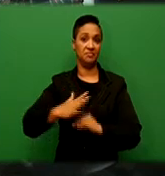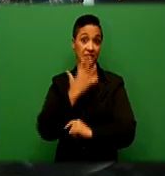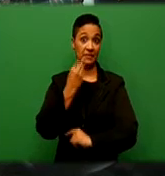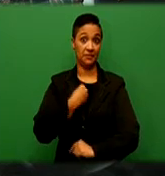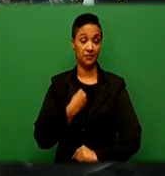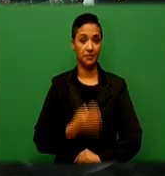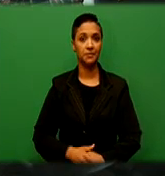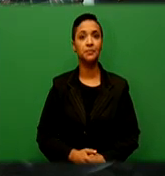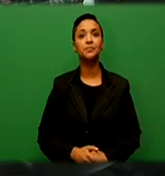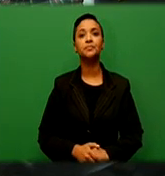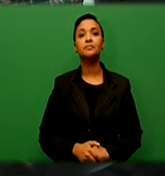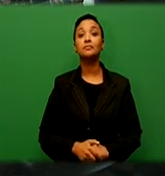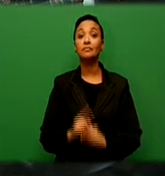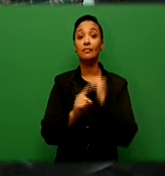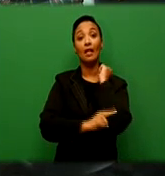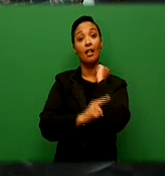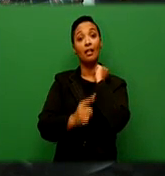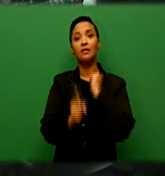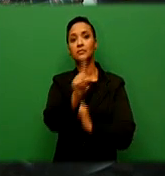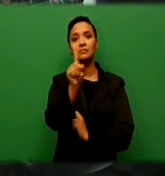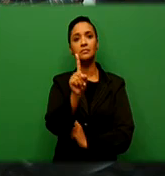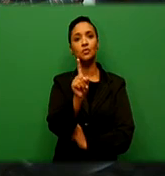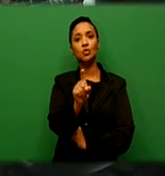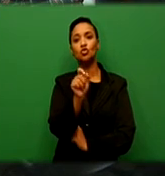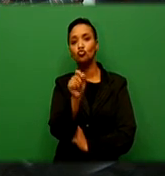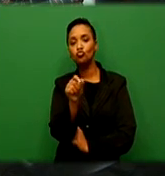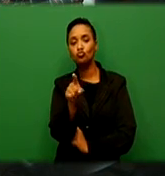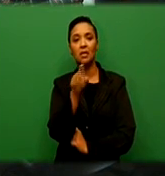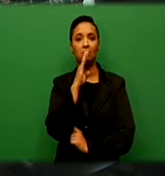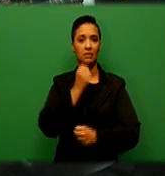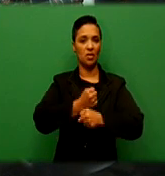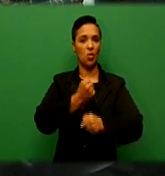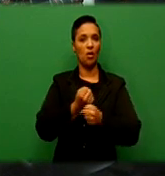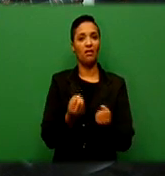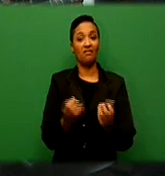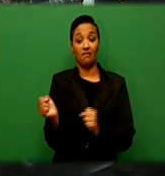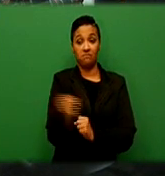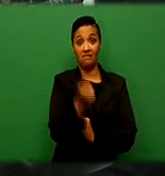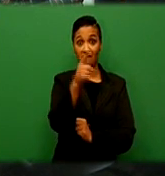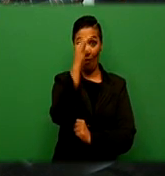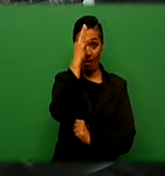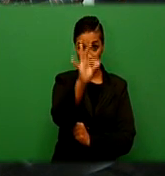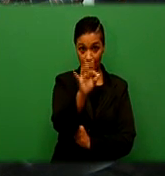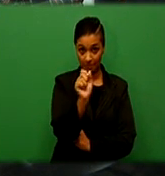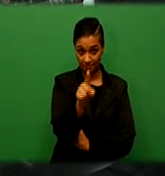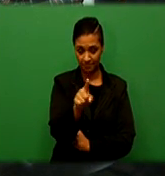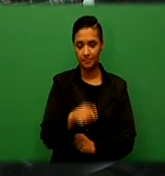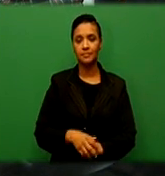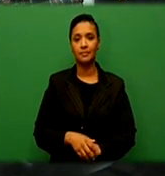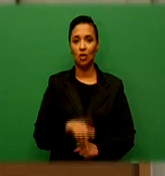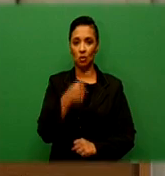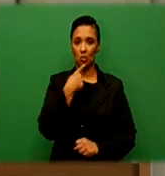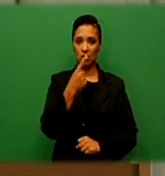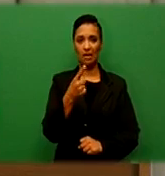Let's then deal with the offered jobs. I guess you said any of our colleagues. You said